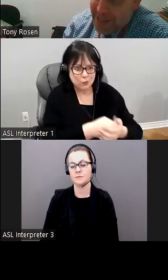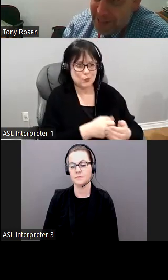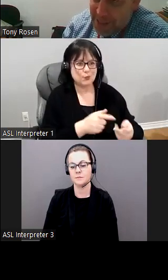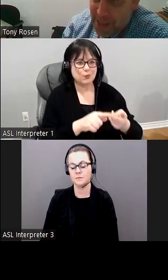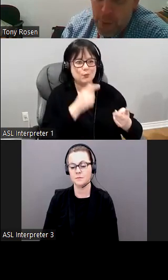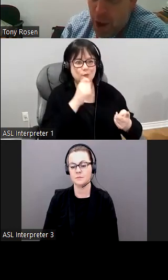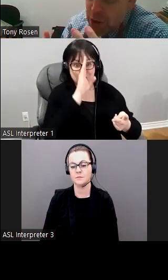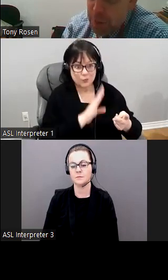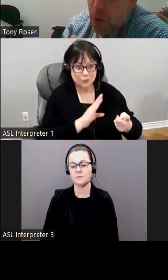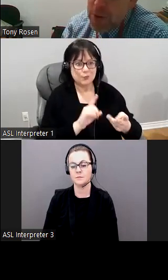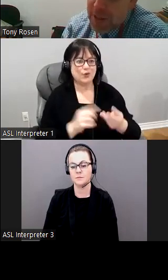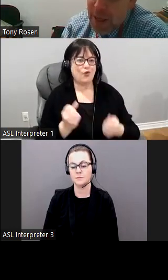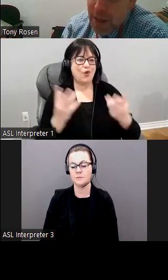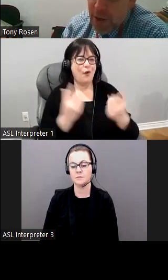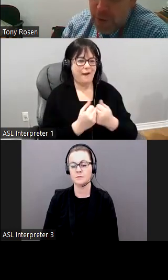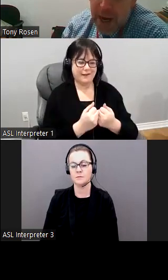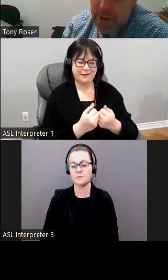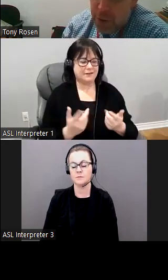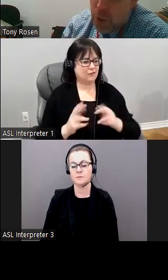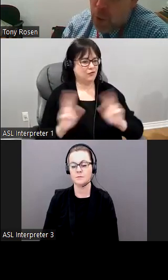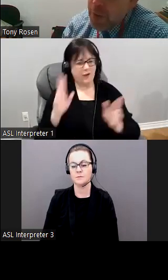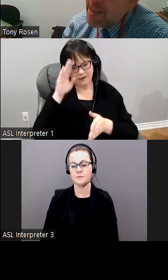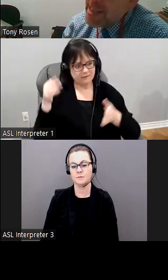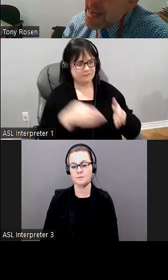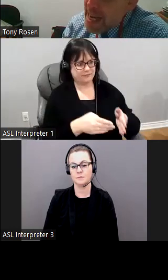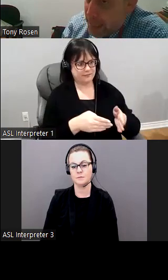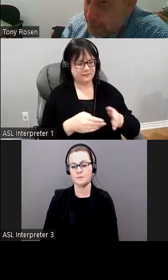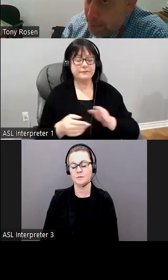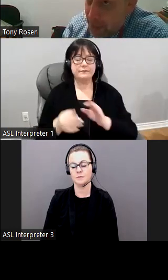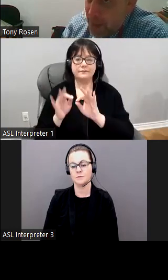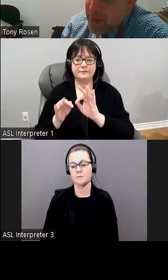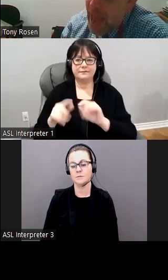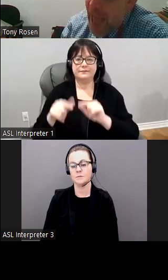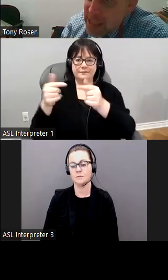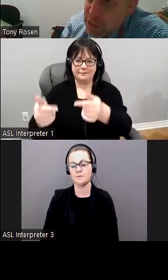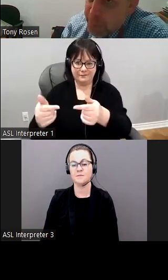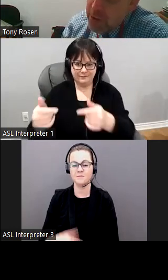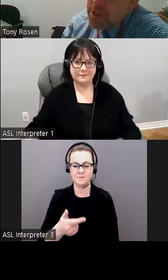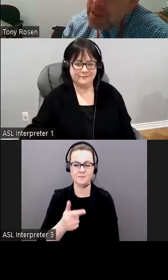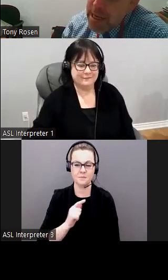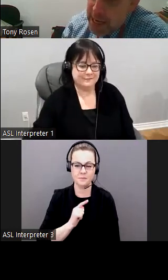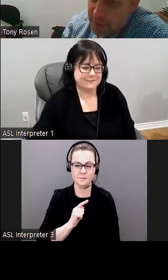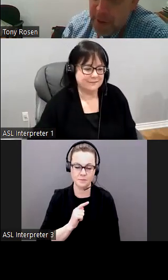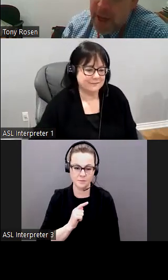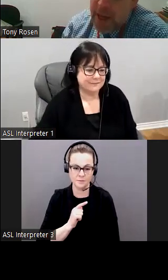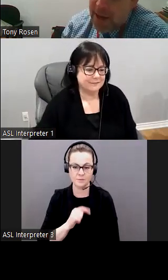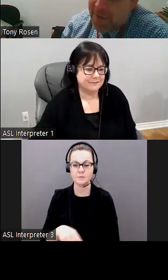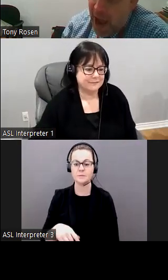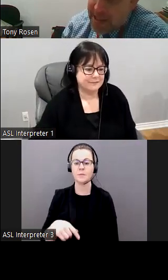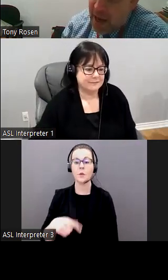car accidents that we are supposedly trained to do, with the team, the expert